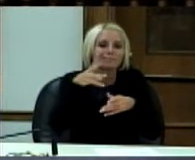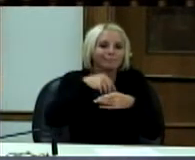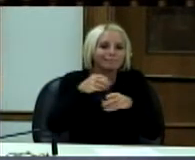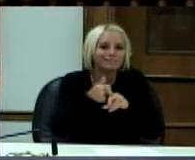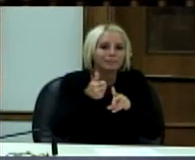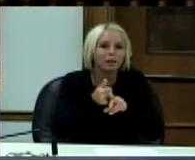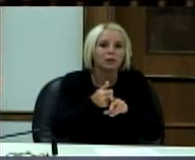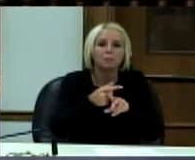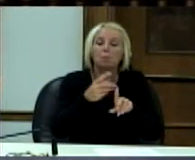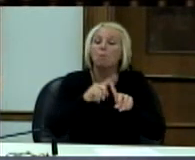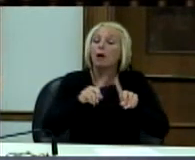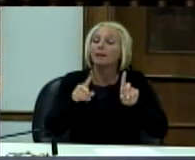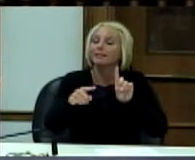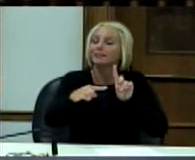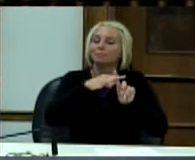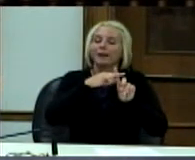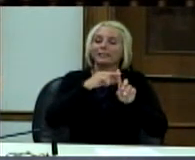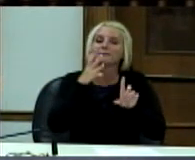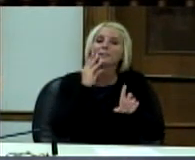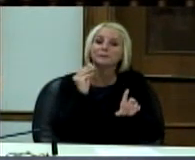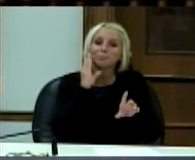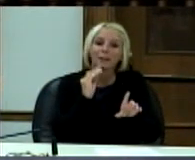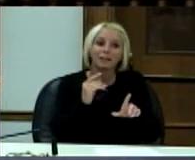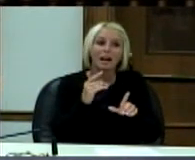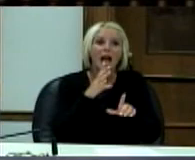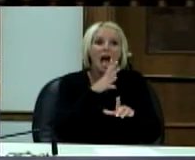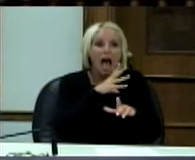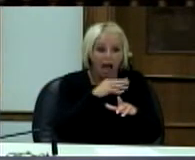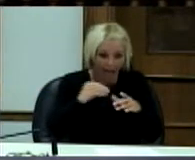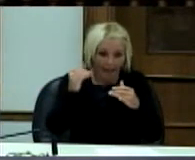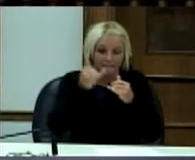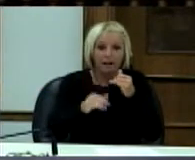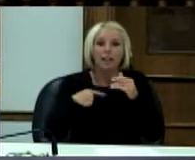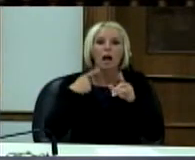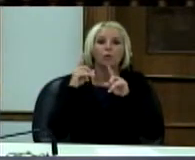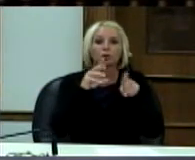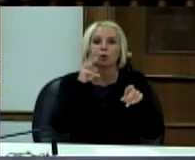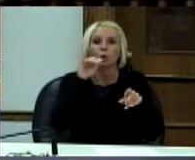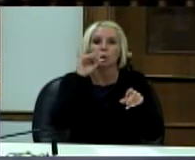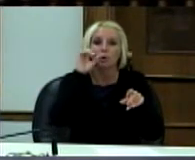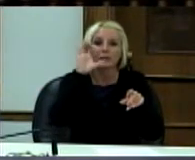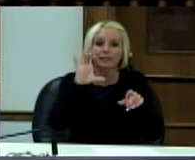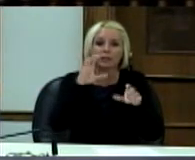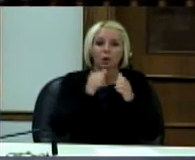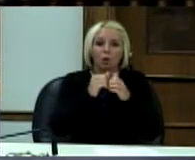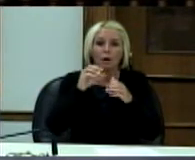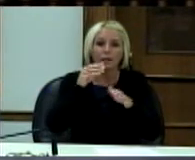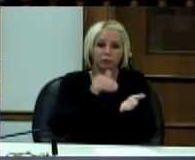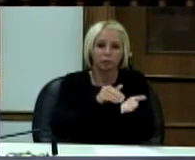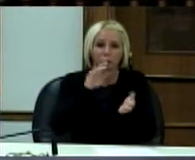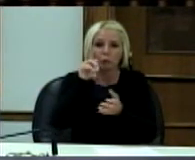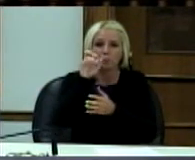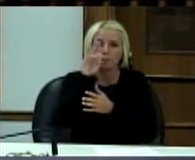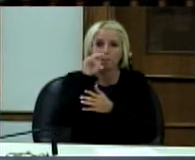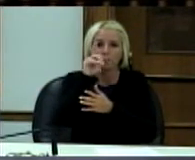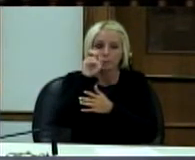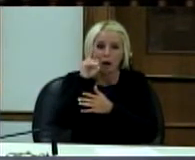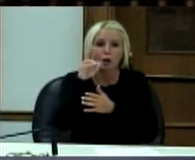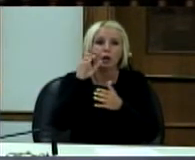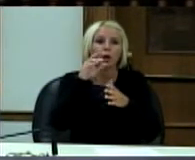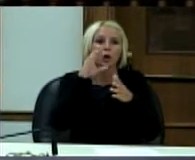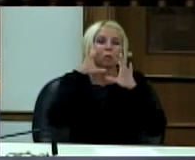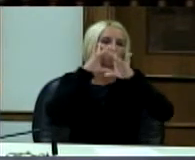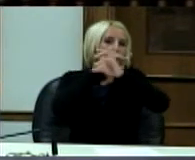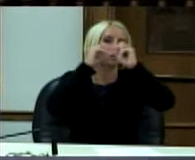others, but it's a very positive experience. And then finally, I went to Kenosha, Wisconsin last week with Dr. Parker, the president of